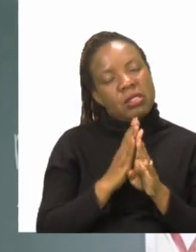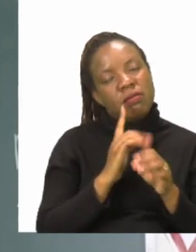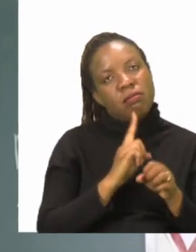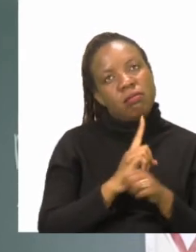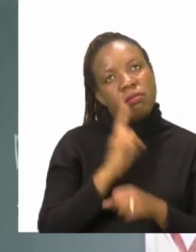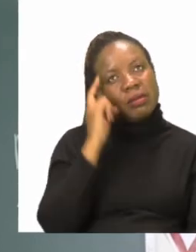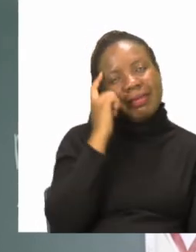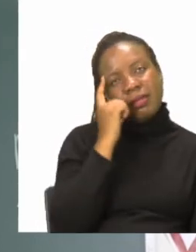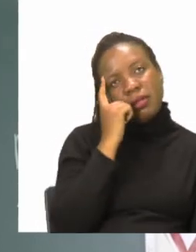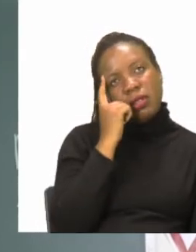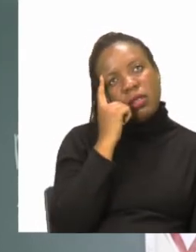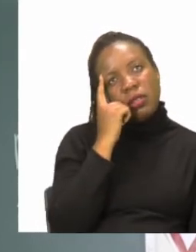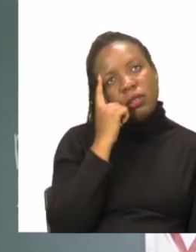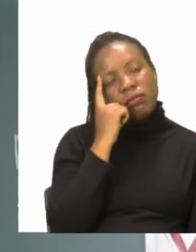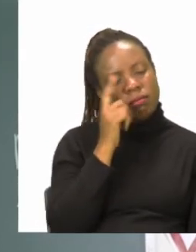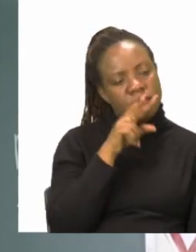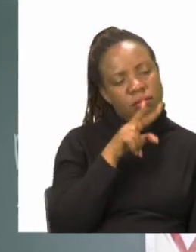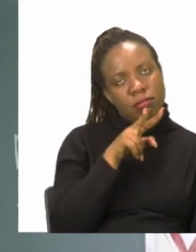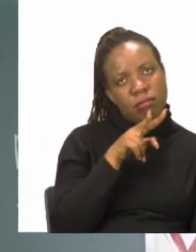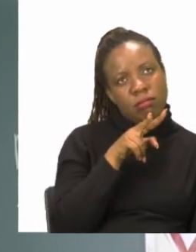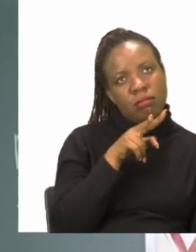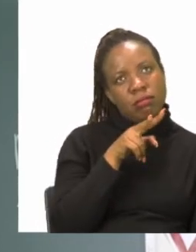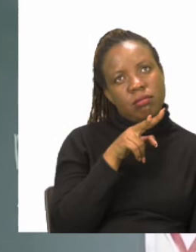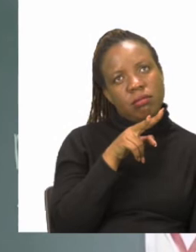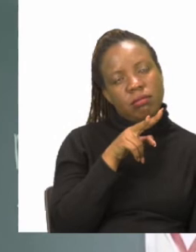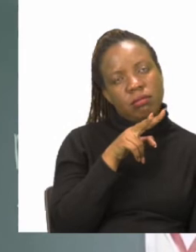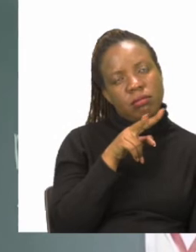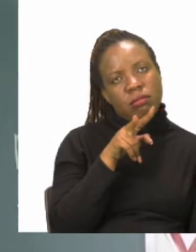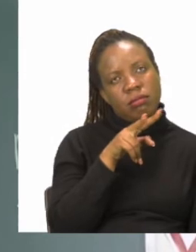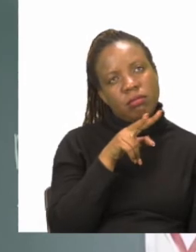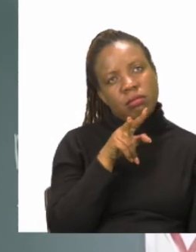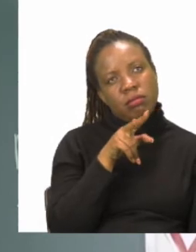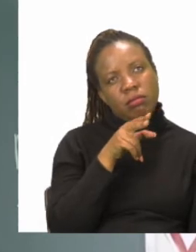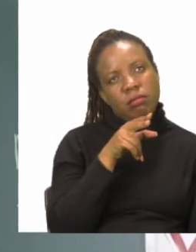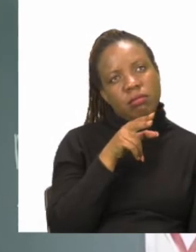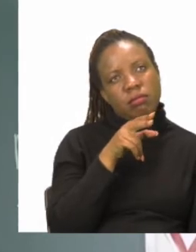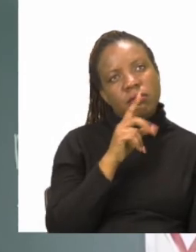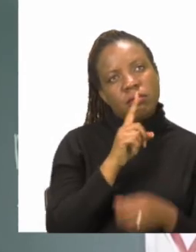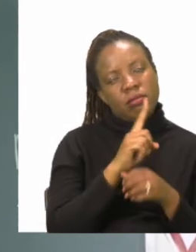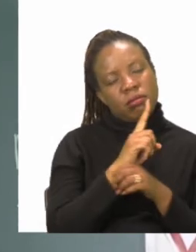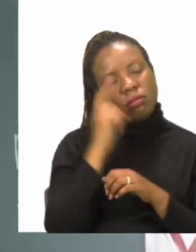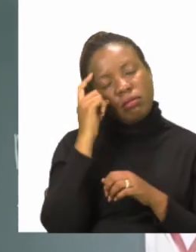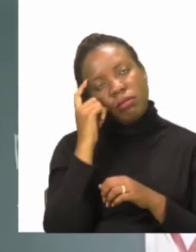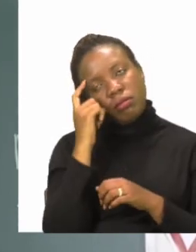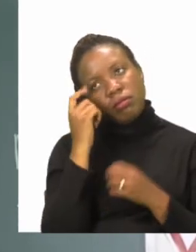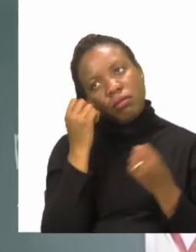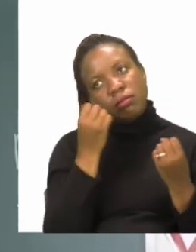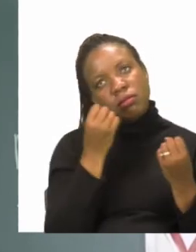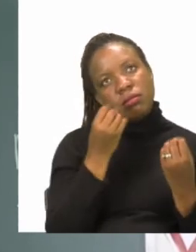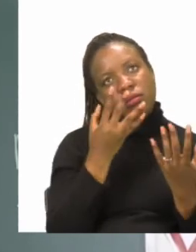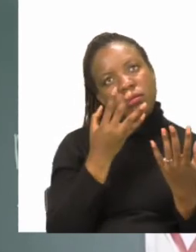must first have a look at it with your eyes, look at it, and then you first estimate the